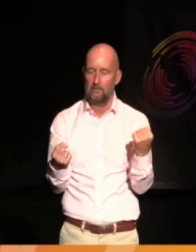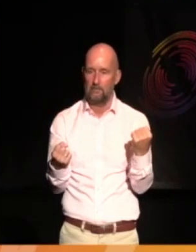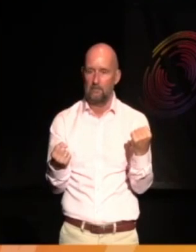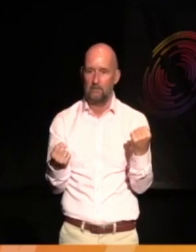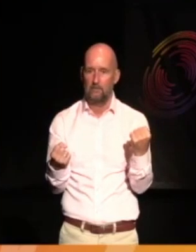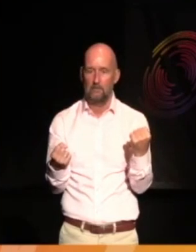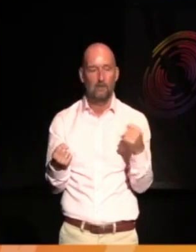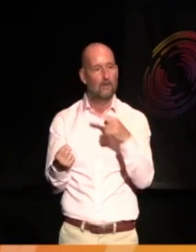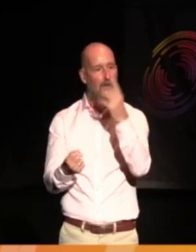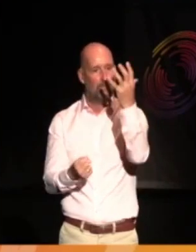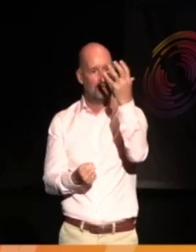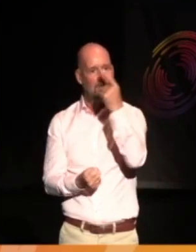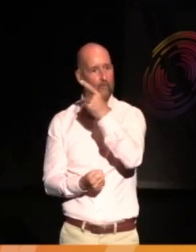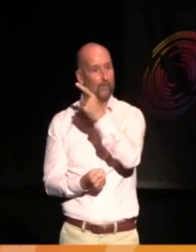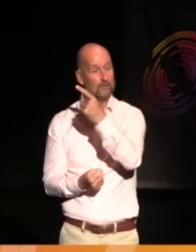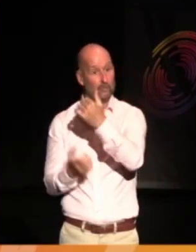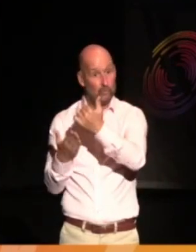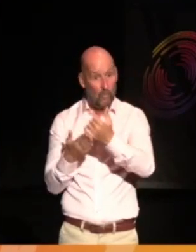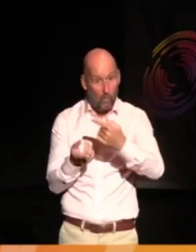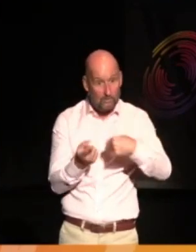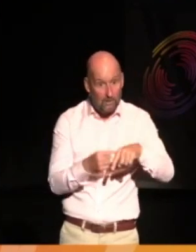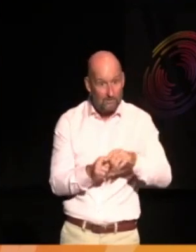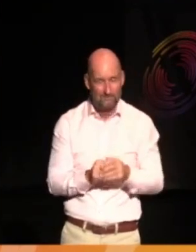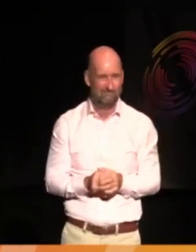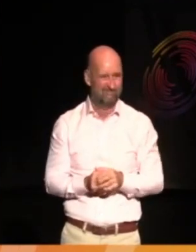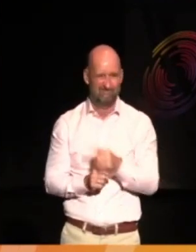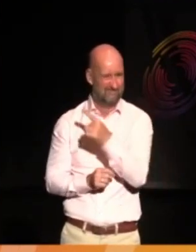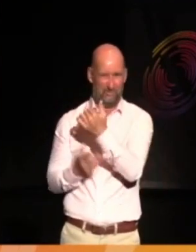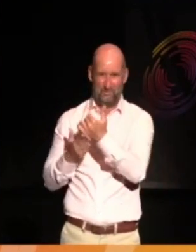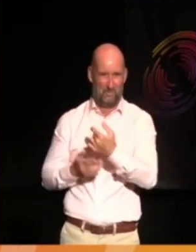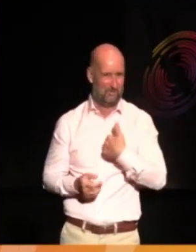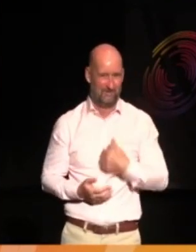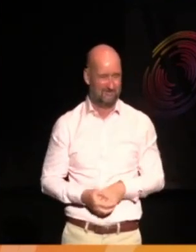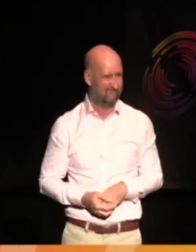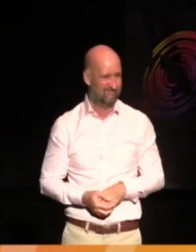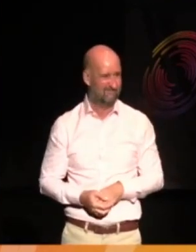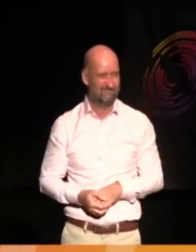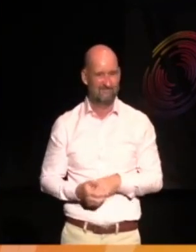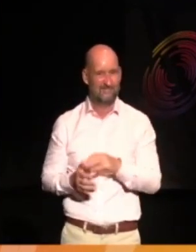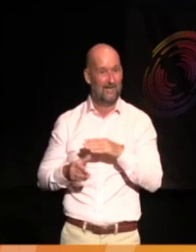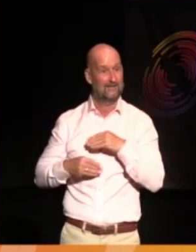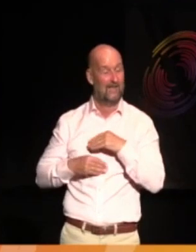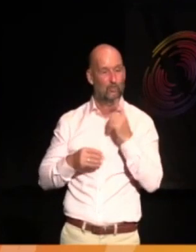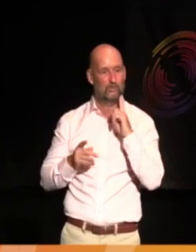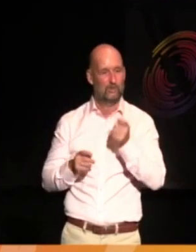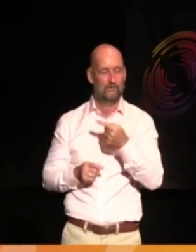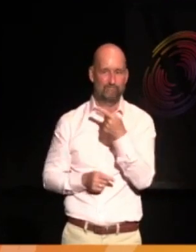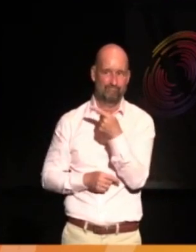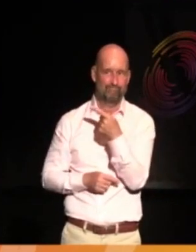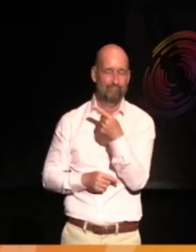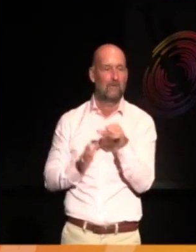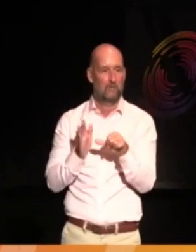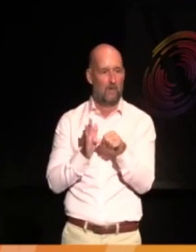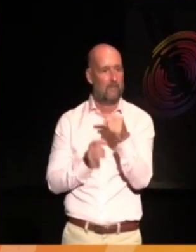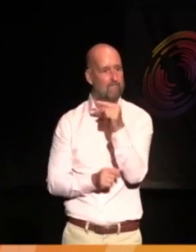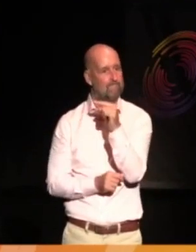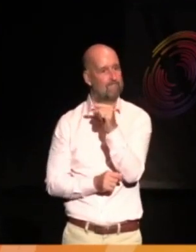this government is not for us, and it won't be for us. And we don't have to accept that. We should fight that. But in the